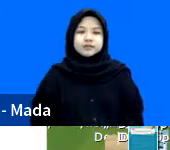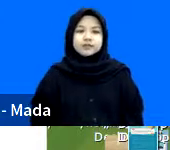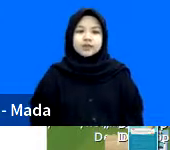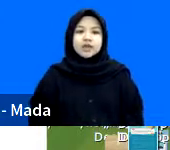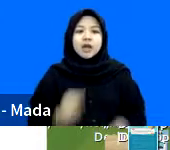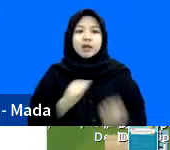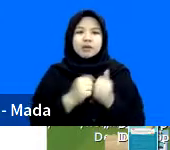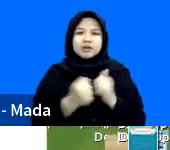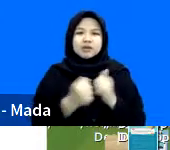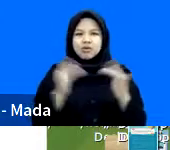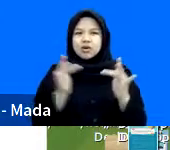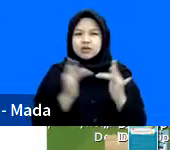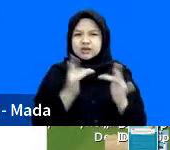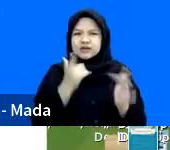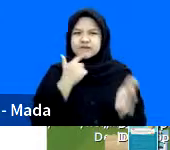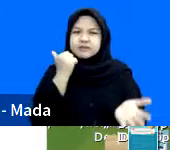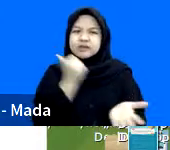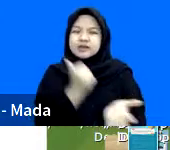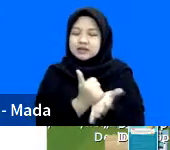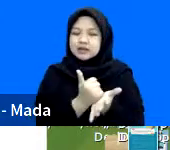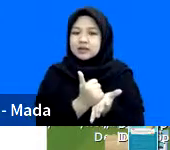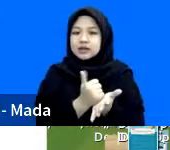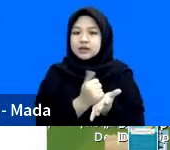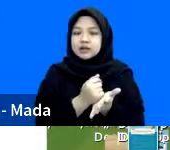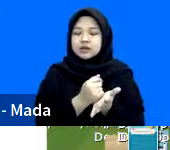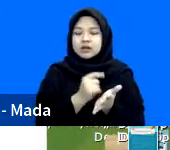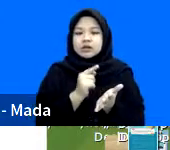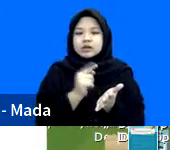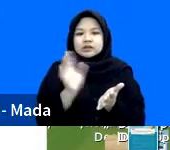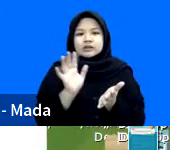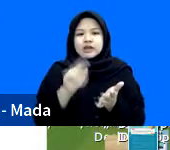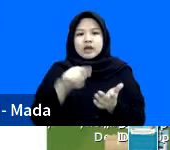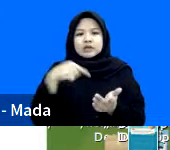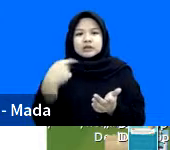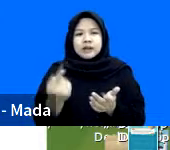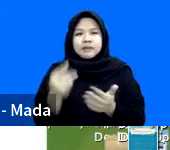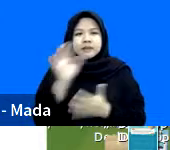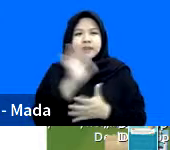digital education should not be confused with real education.